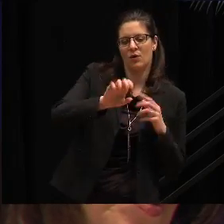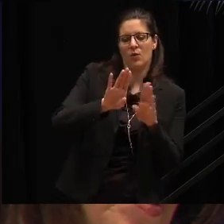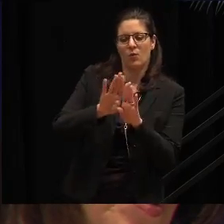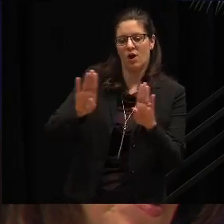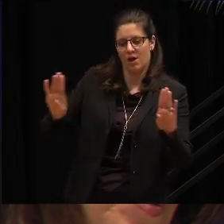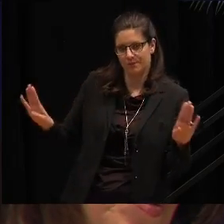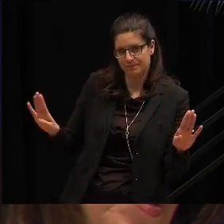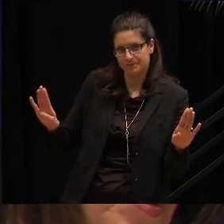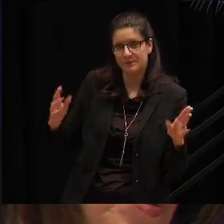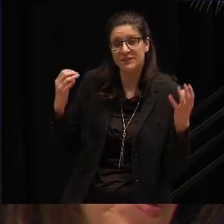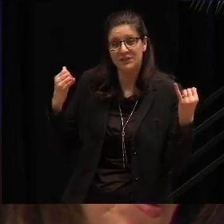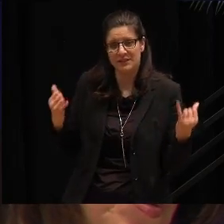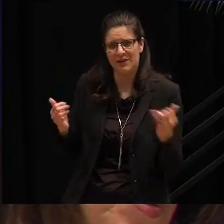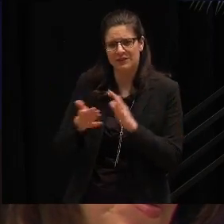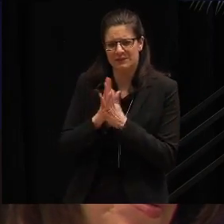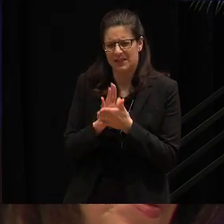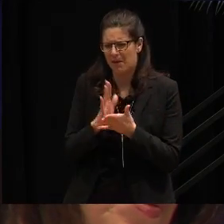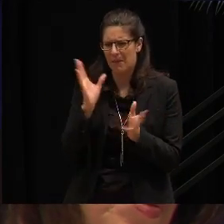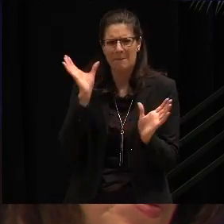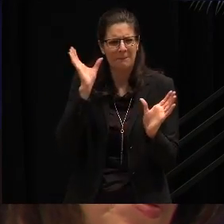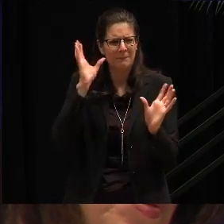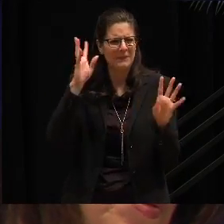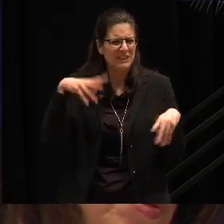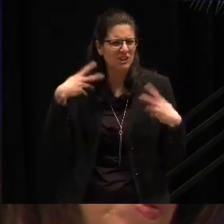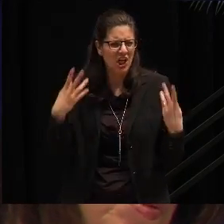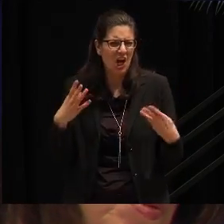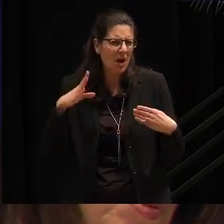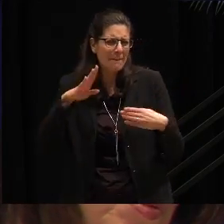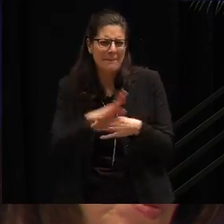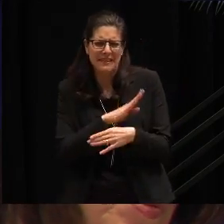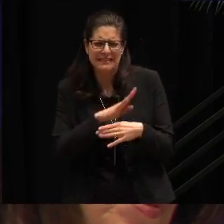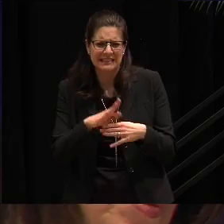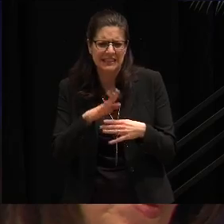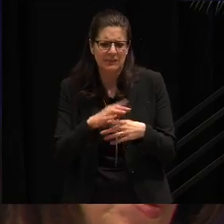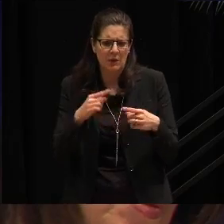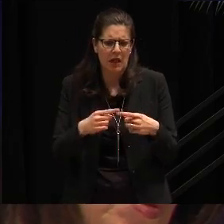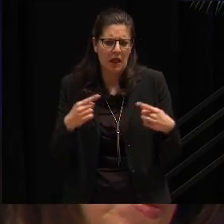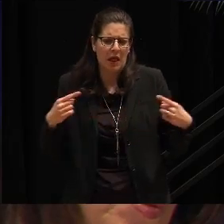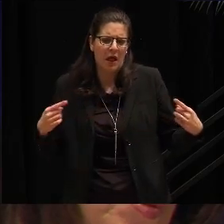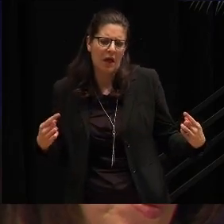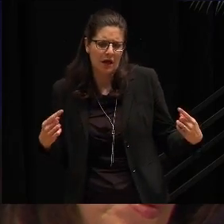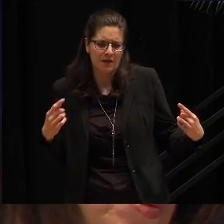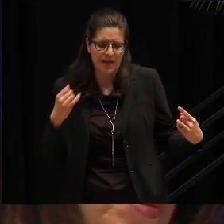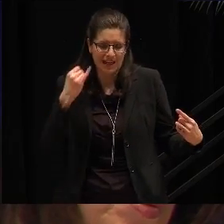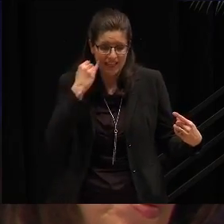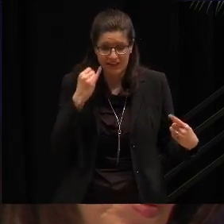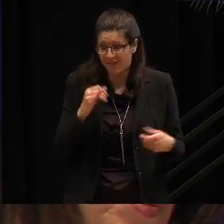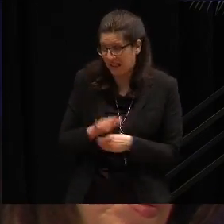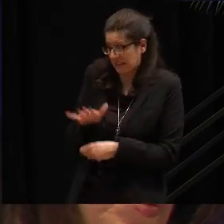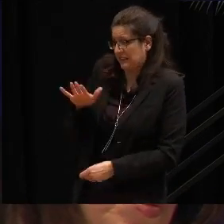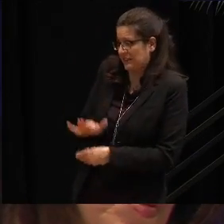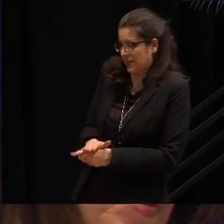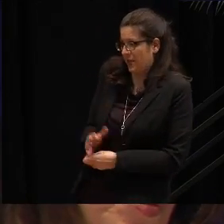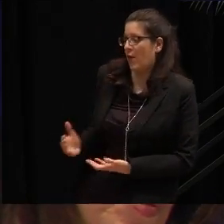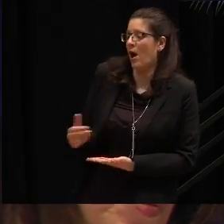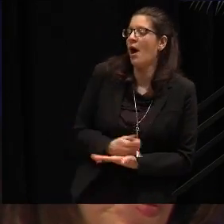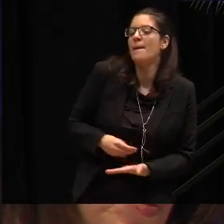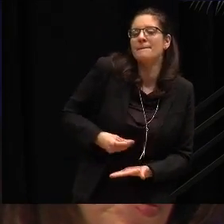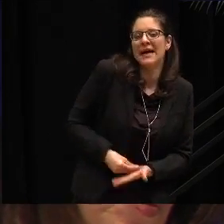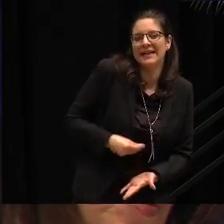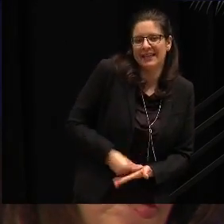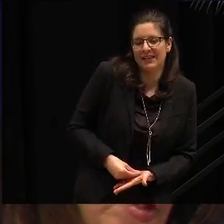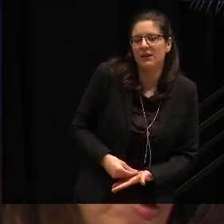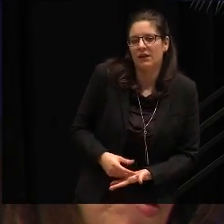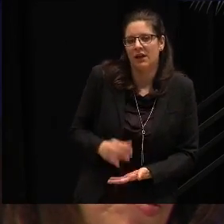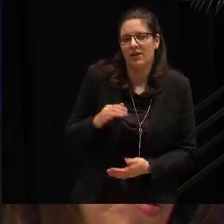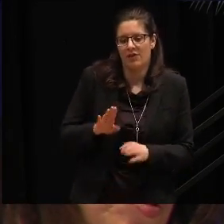politics into some sort of bizarre business where people make money by getting us agitated with each other, the empathy wall has